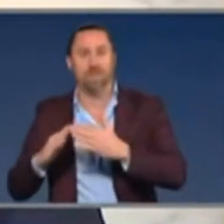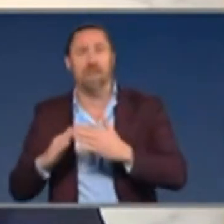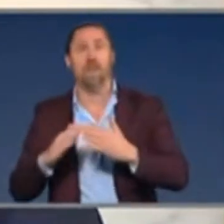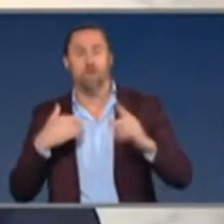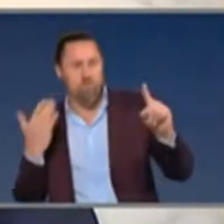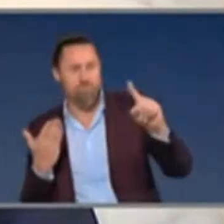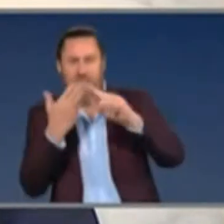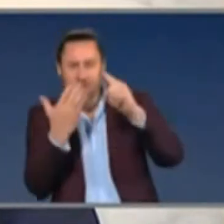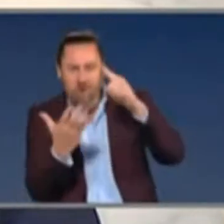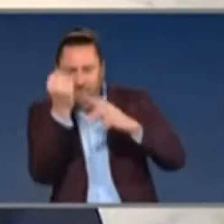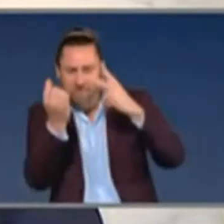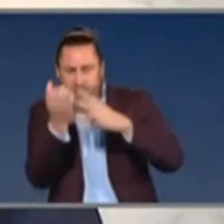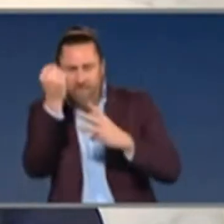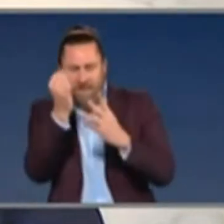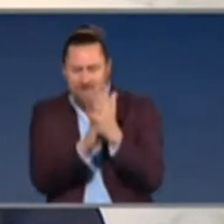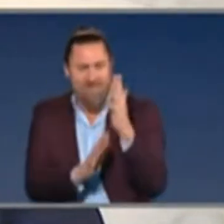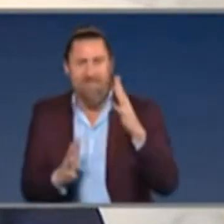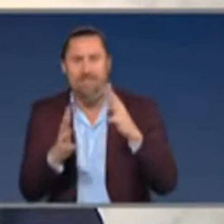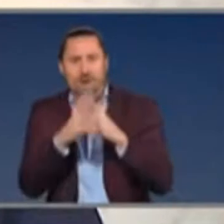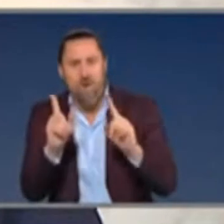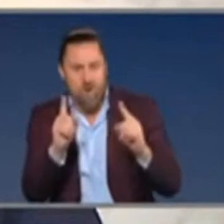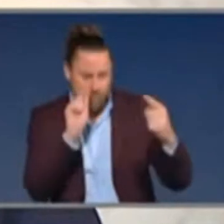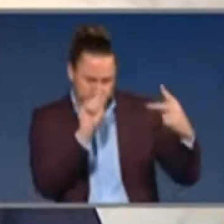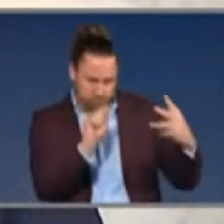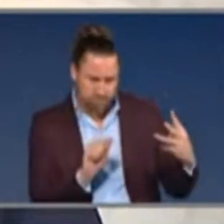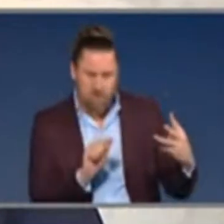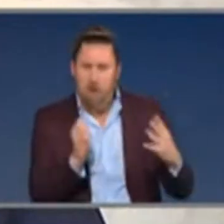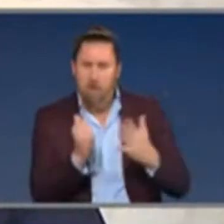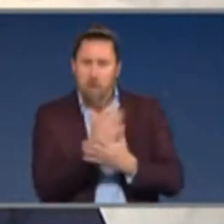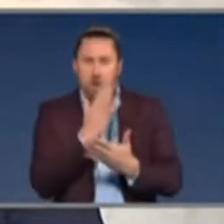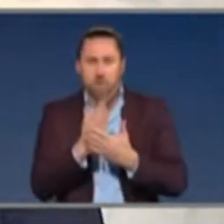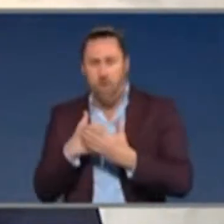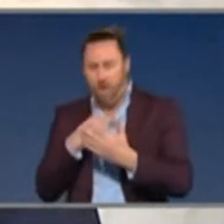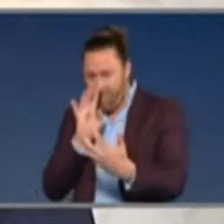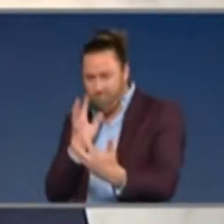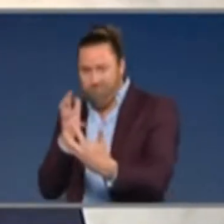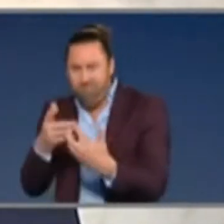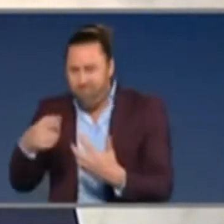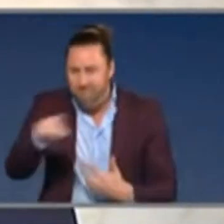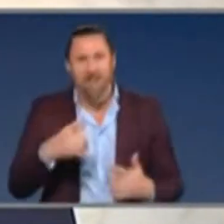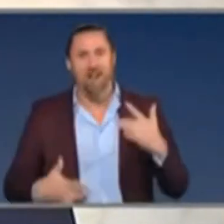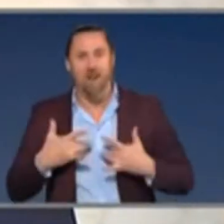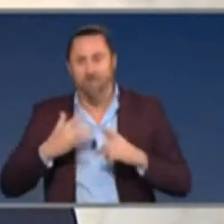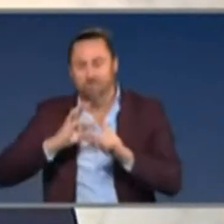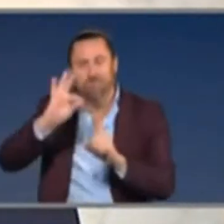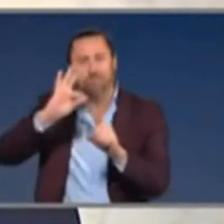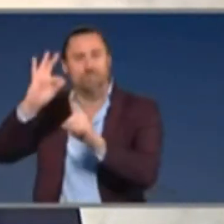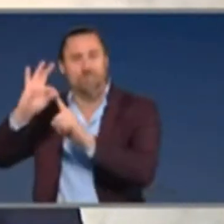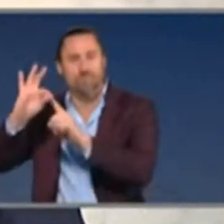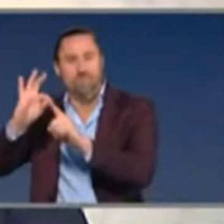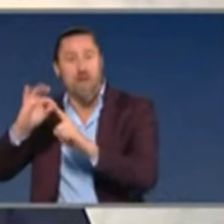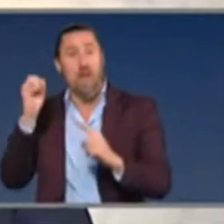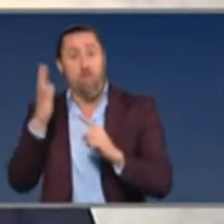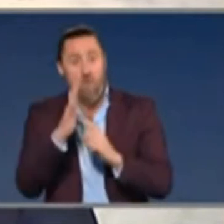mean? How will they change the lives of people? And how will we bring governments with us? And that was